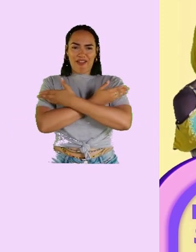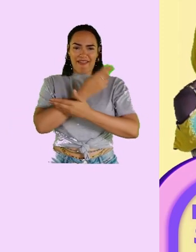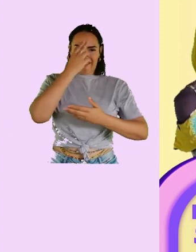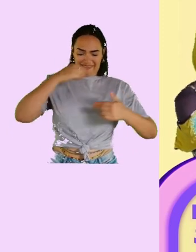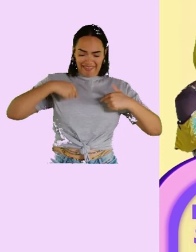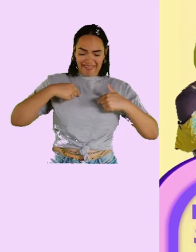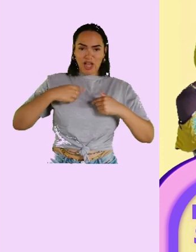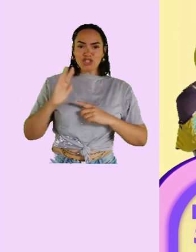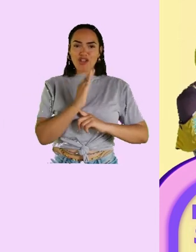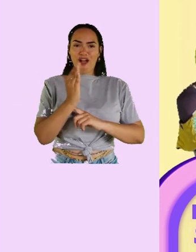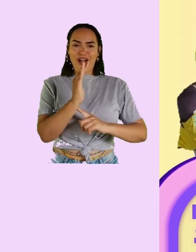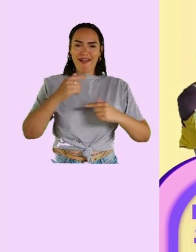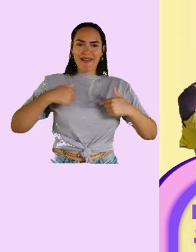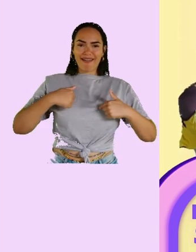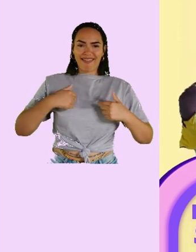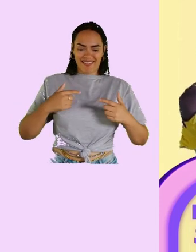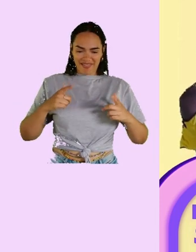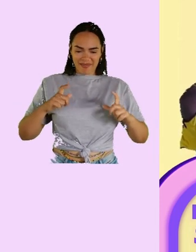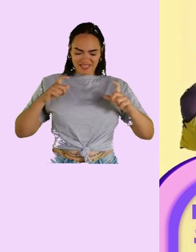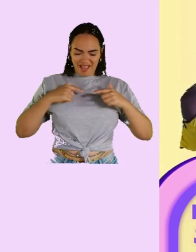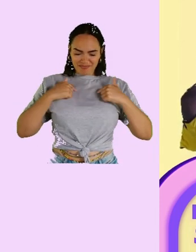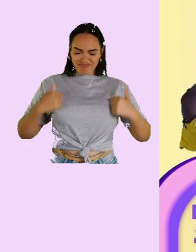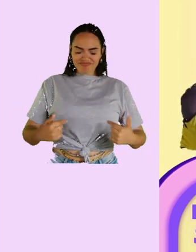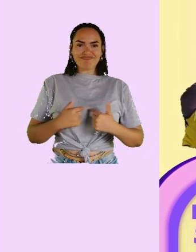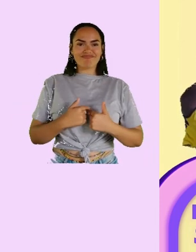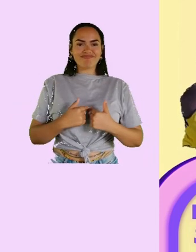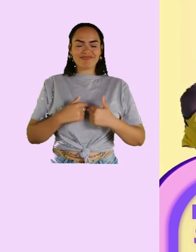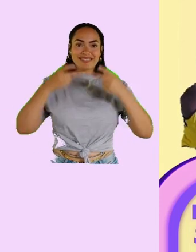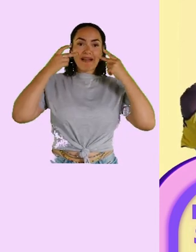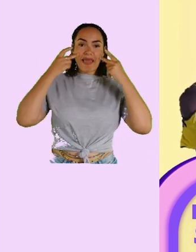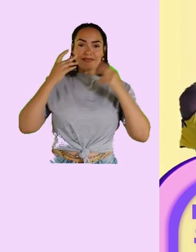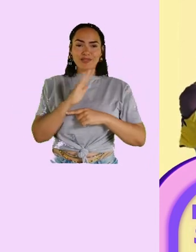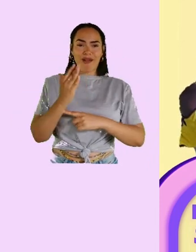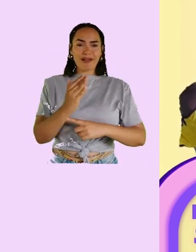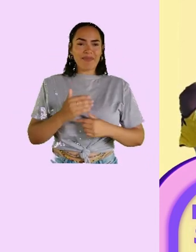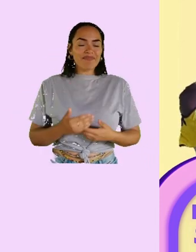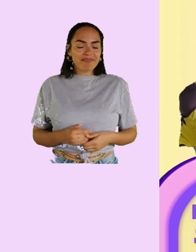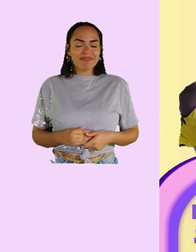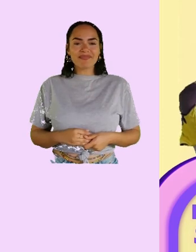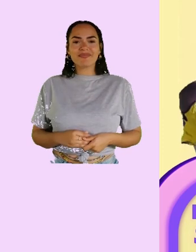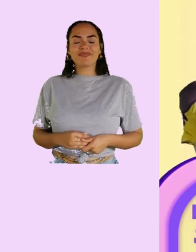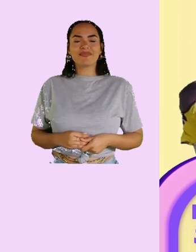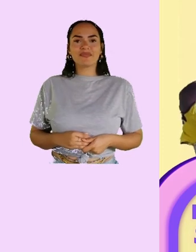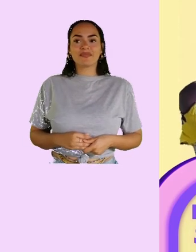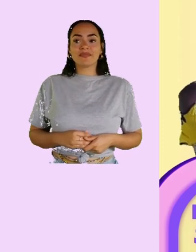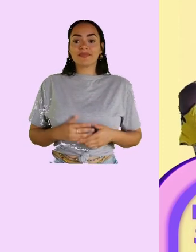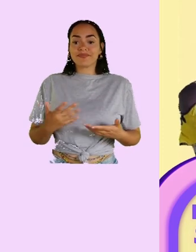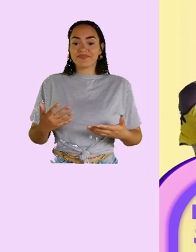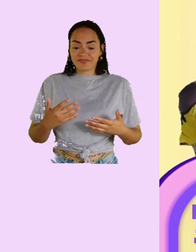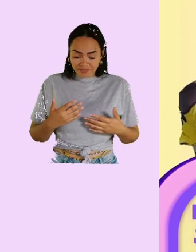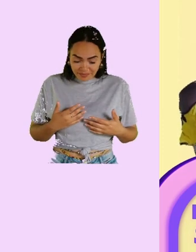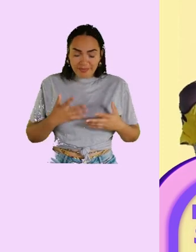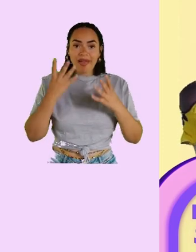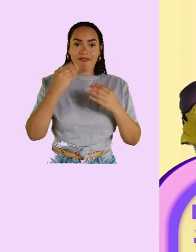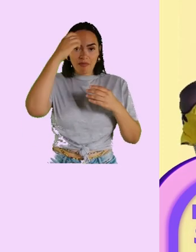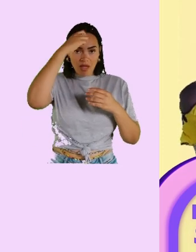it. And there's also a picture of a shark with sunglasses. I'm also wearing my light blue cotton baseball